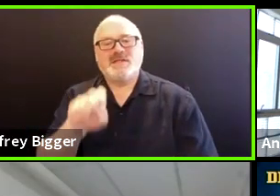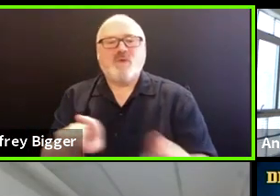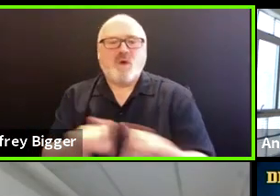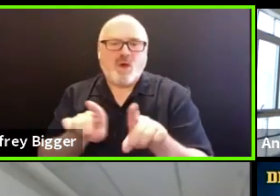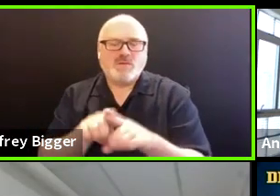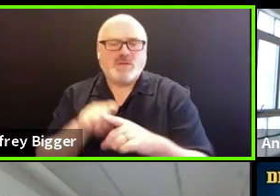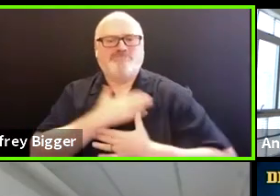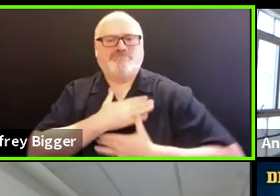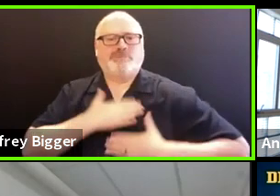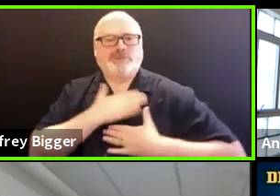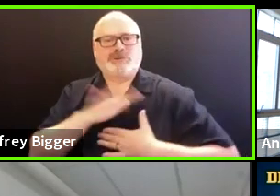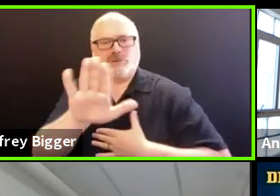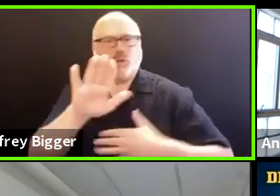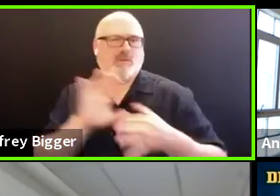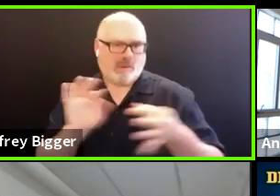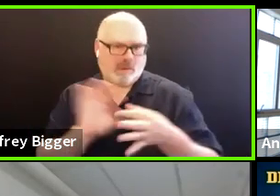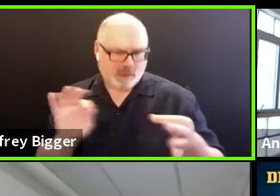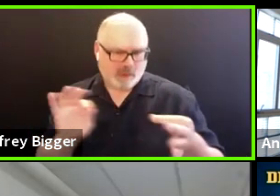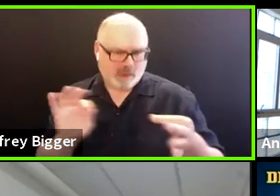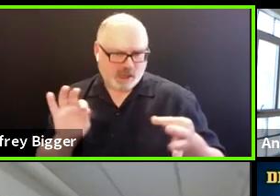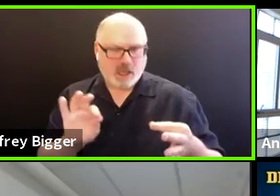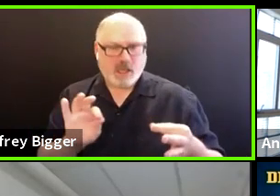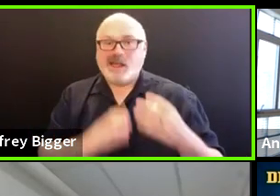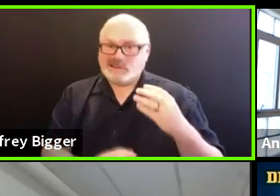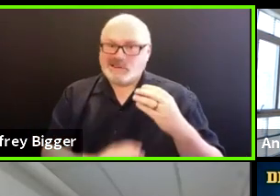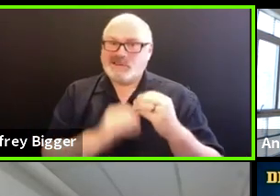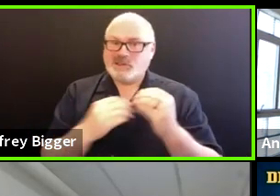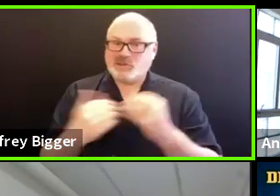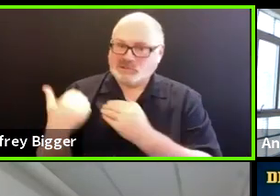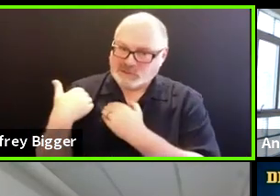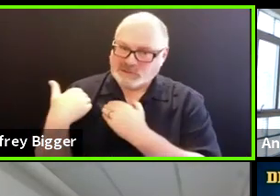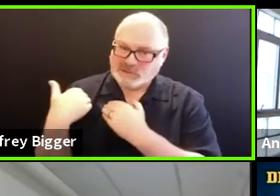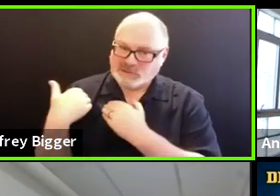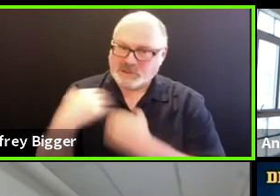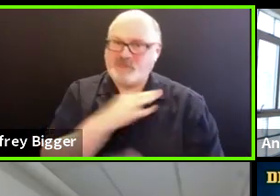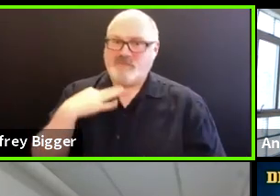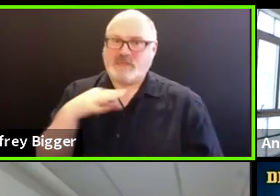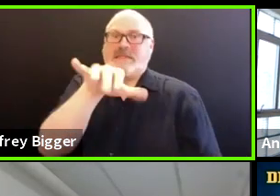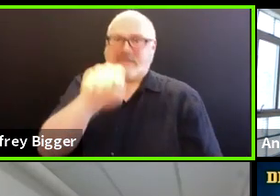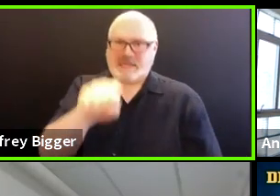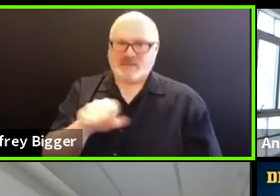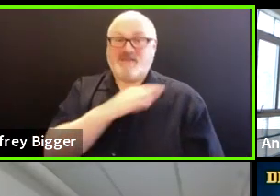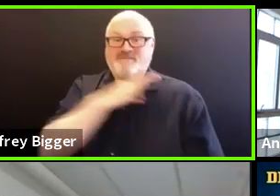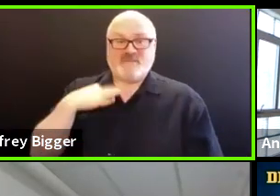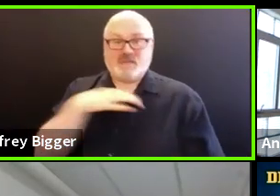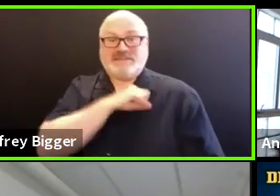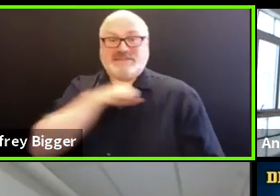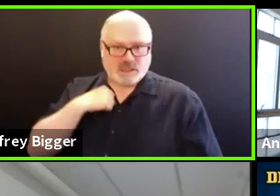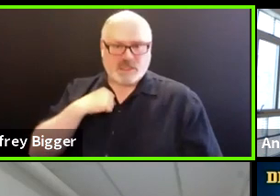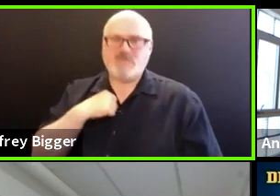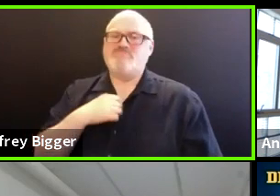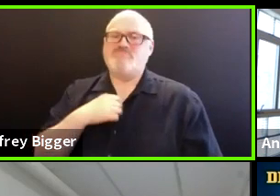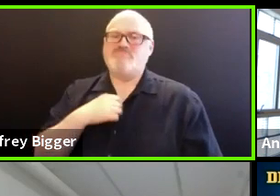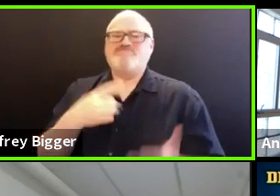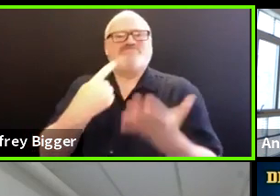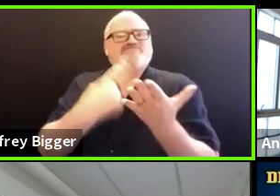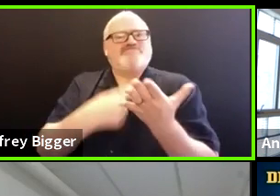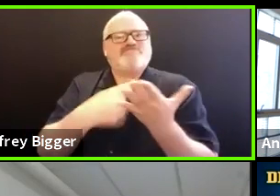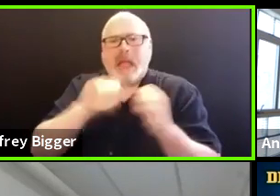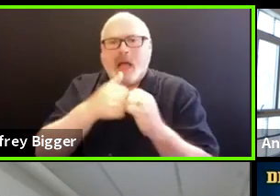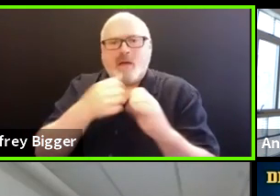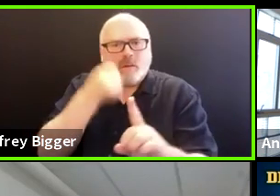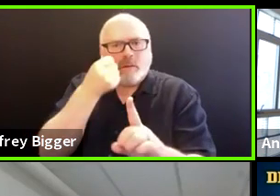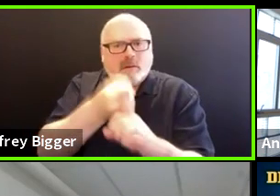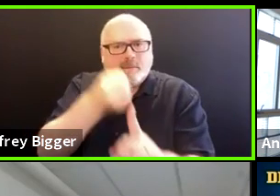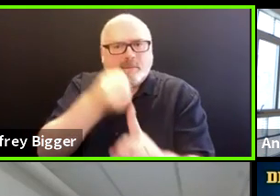your comment, it is an additional burden on the faculty, and the Faculty Senate is discussing how this is going to impact, for